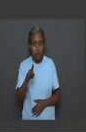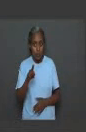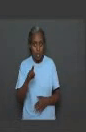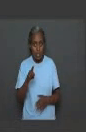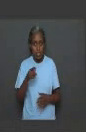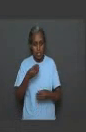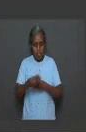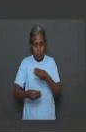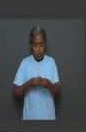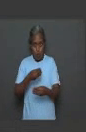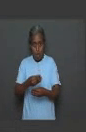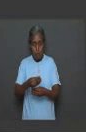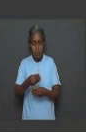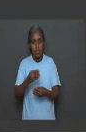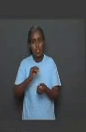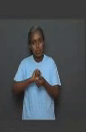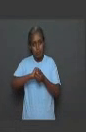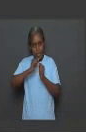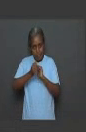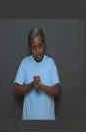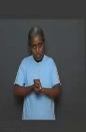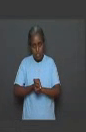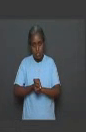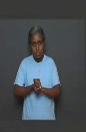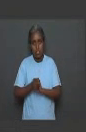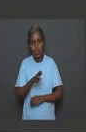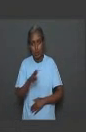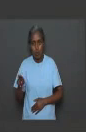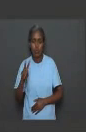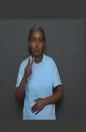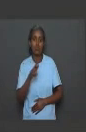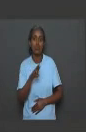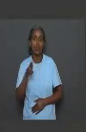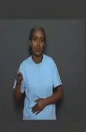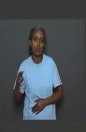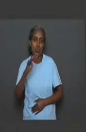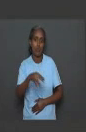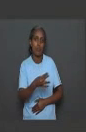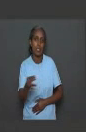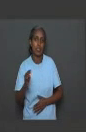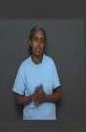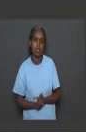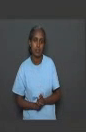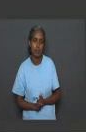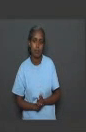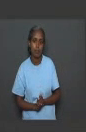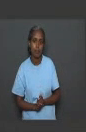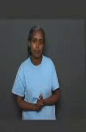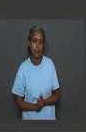You can swap a row by interchanging 2 rows of a matrix.